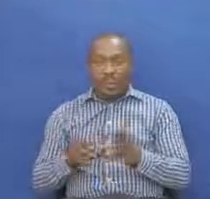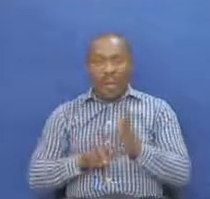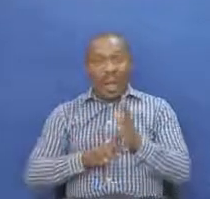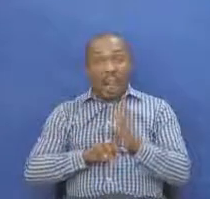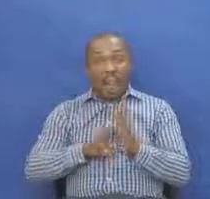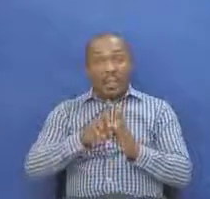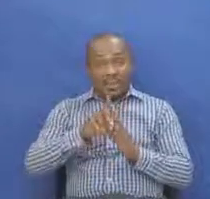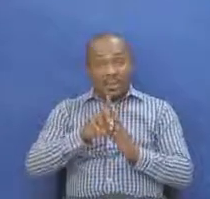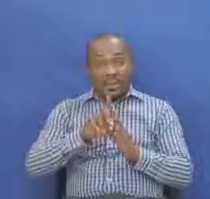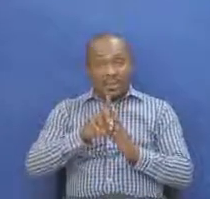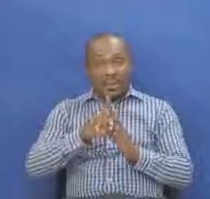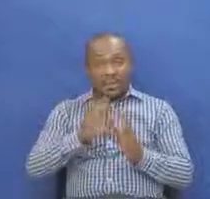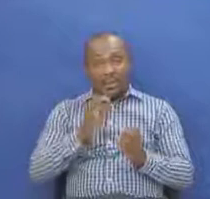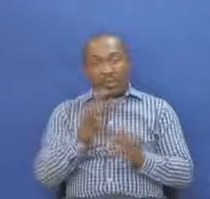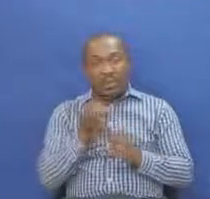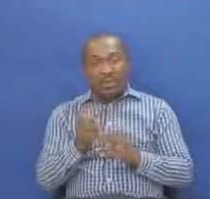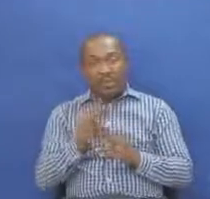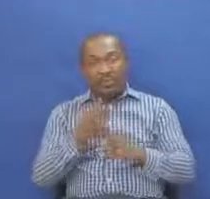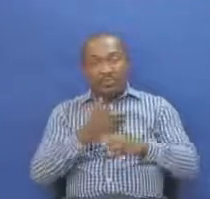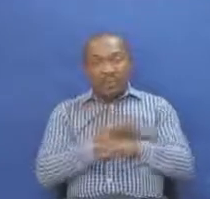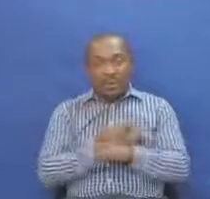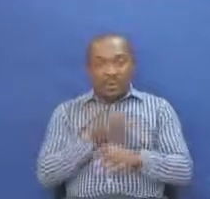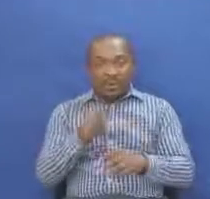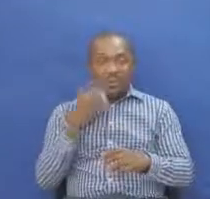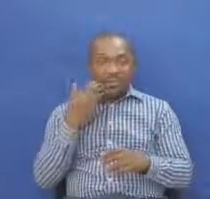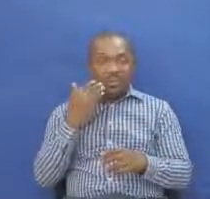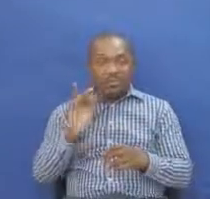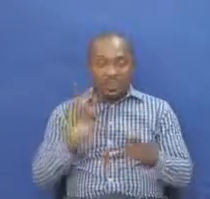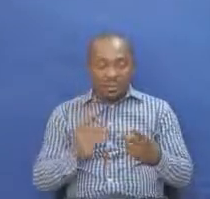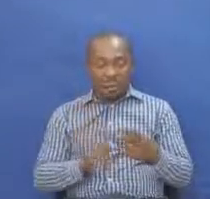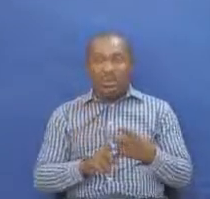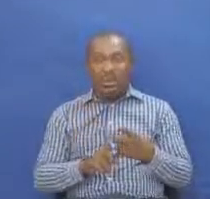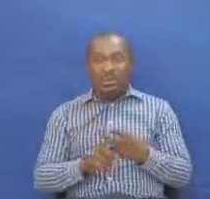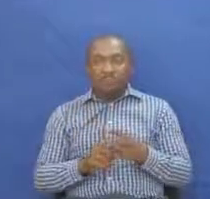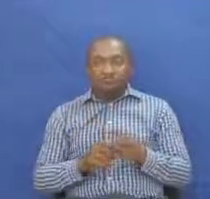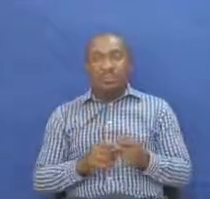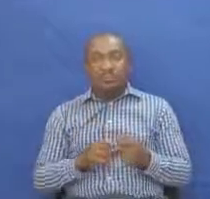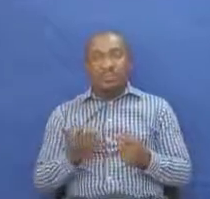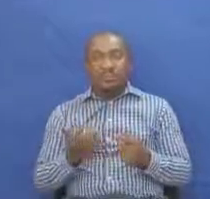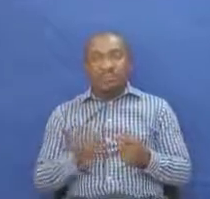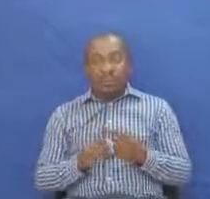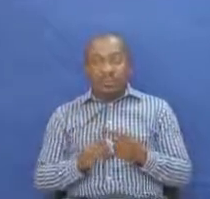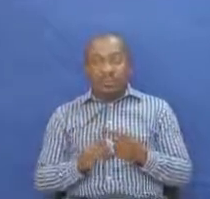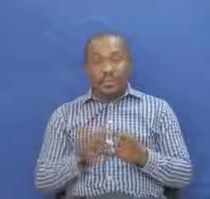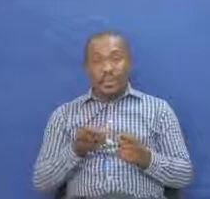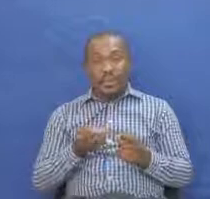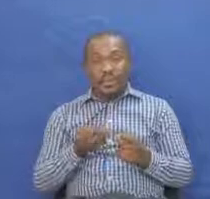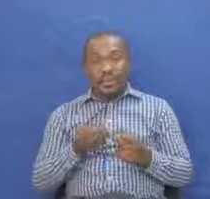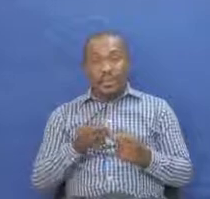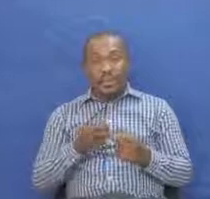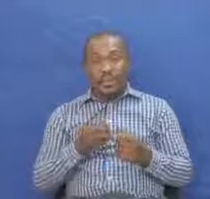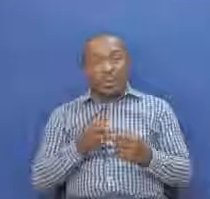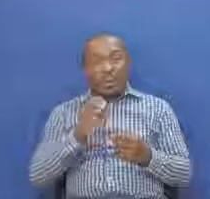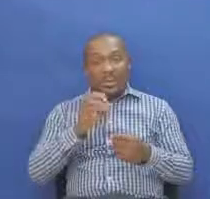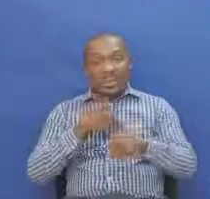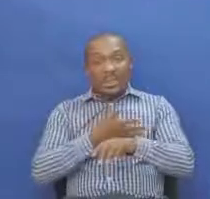cells, to increase the number of cells. One of the importance of growth is it gives rise to number of cells, which these cells perform